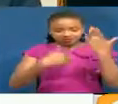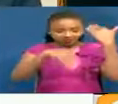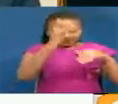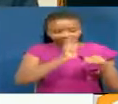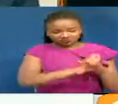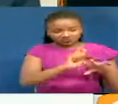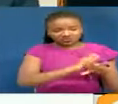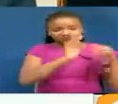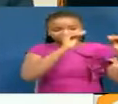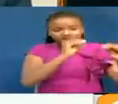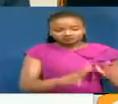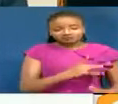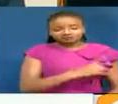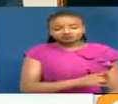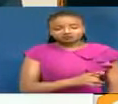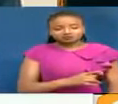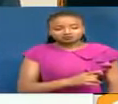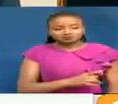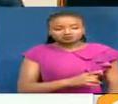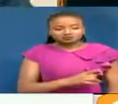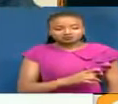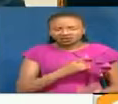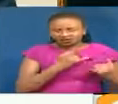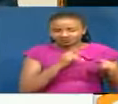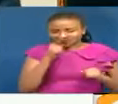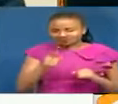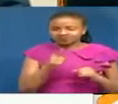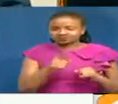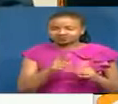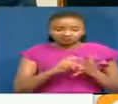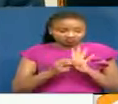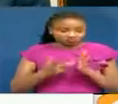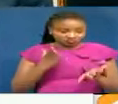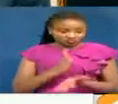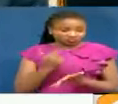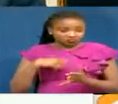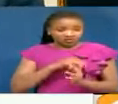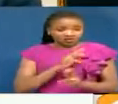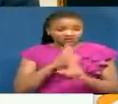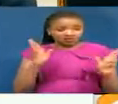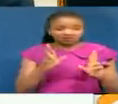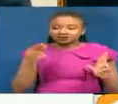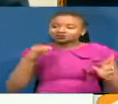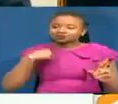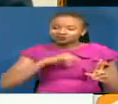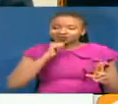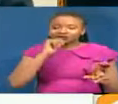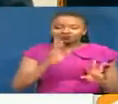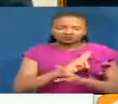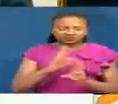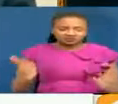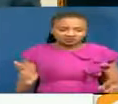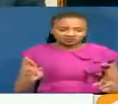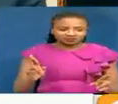to help us implement that curriculum in the lower secondary. Can we then say to be prepared? We are not